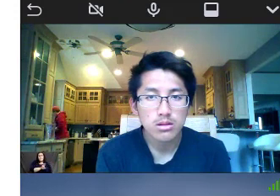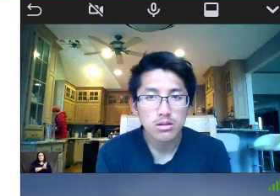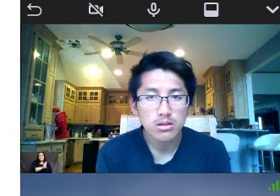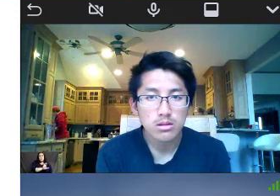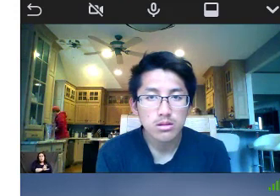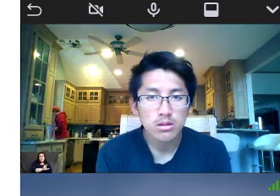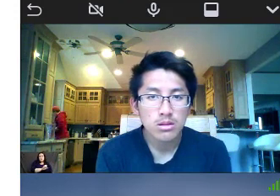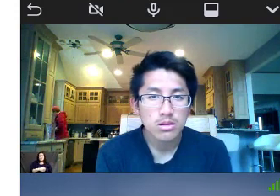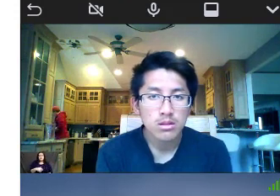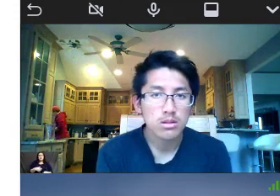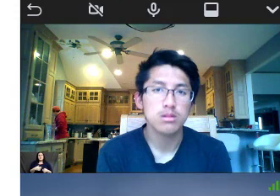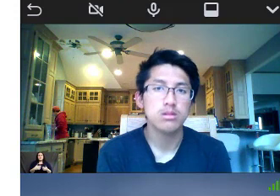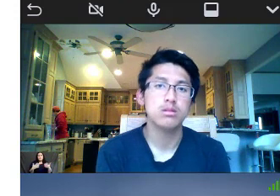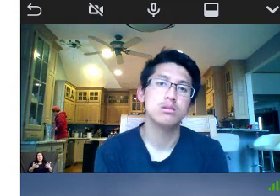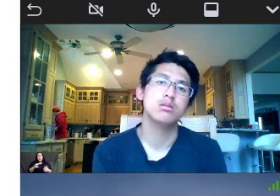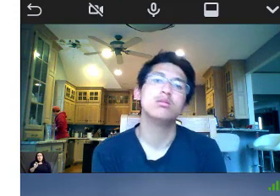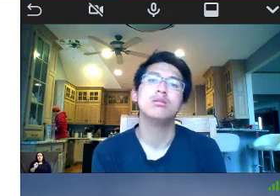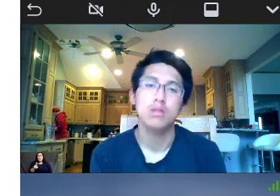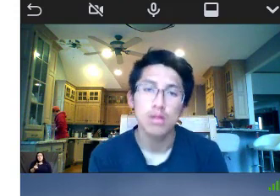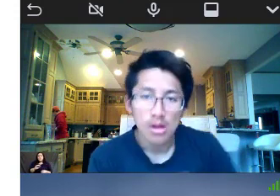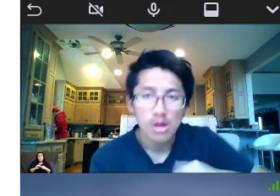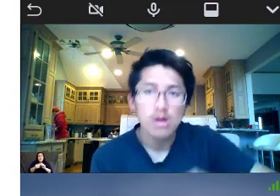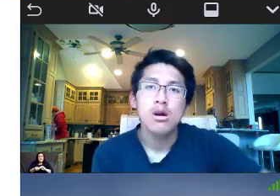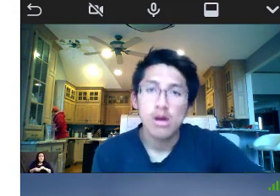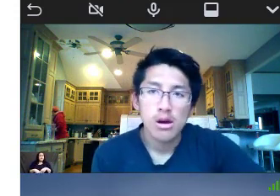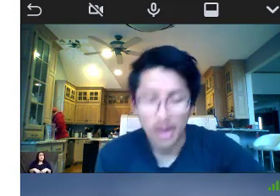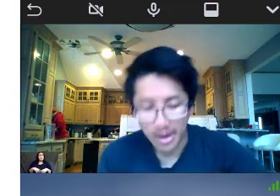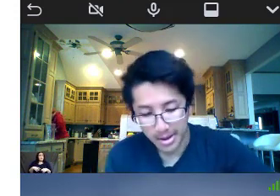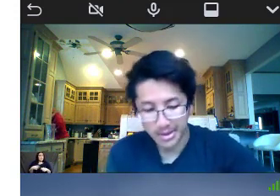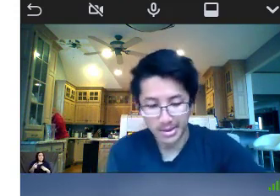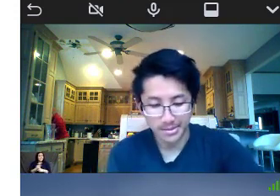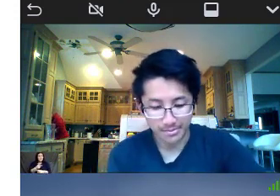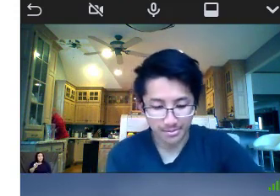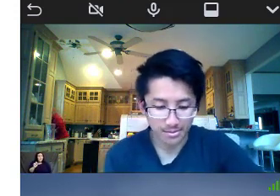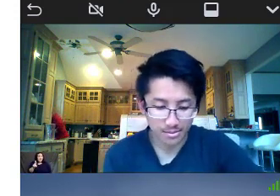number. And then when we find the Nusselt number, we can find the heat transfer coefficient,